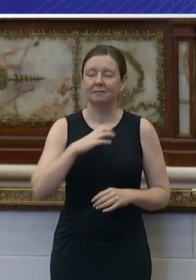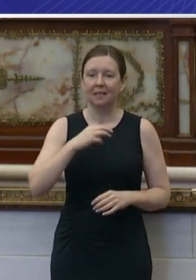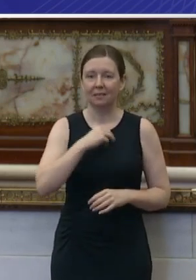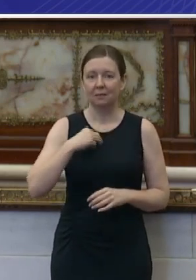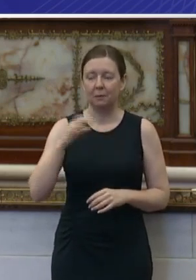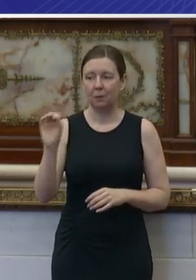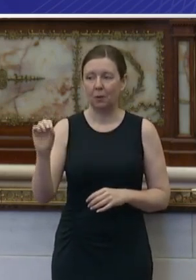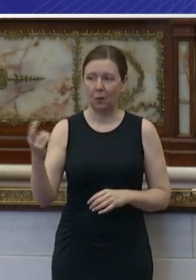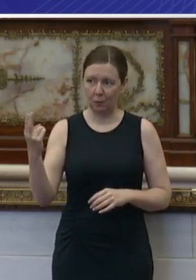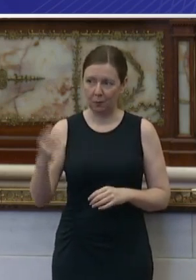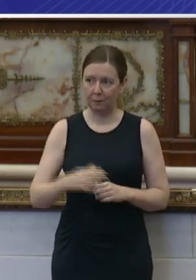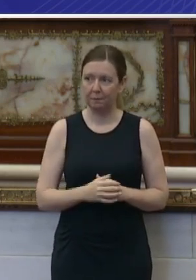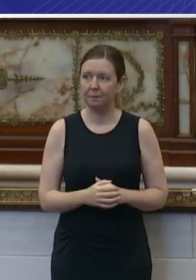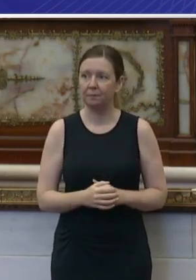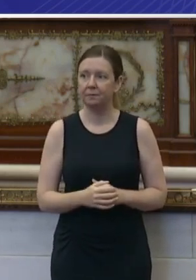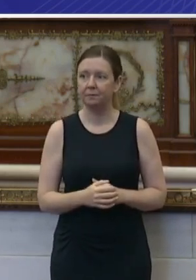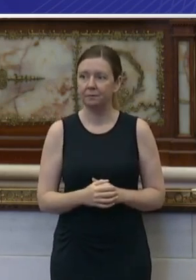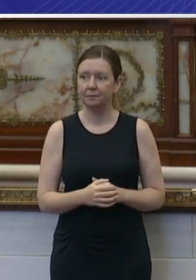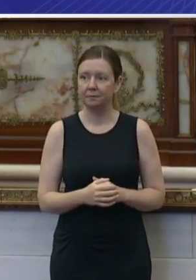Councilmember O.